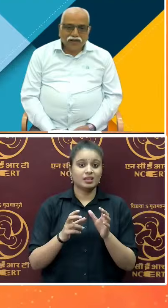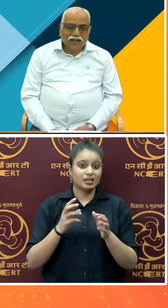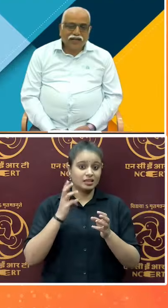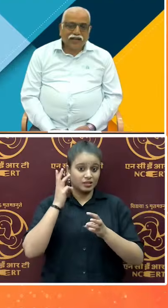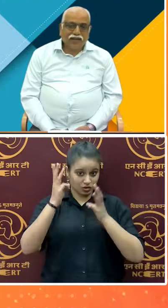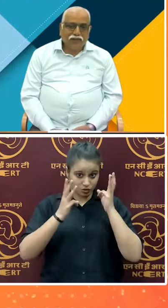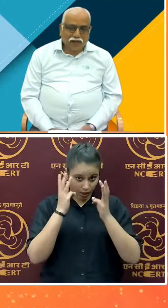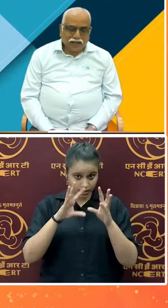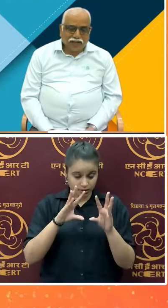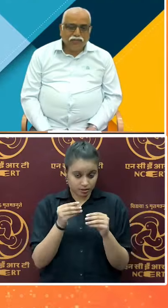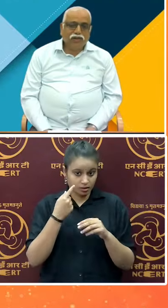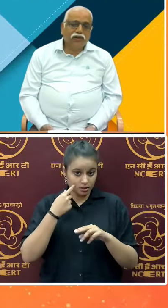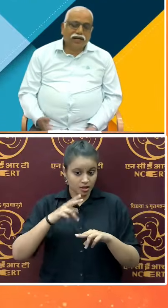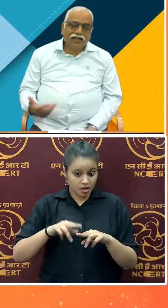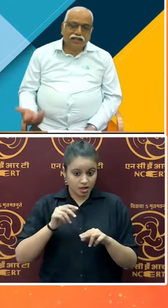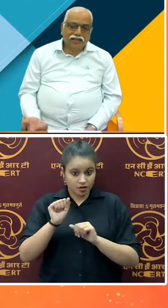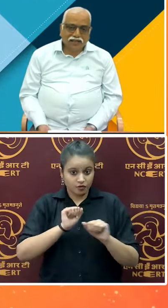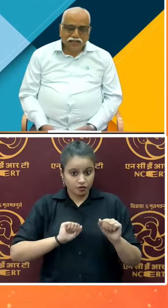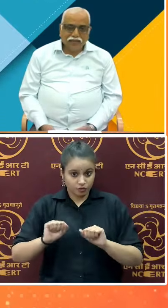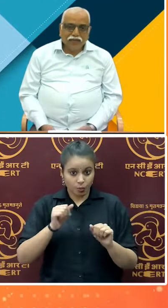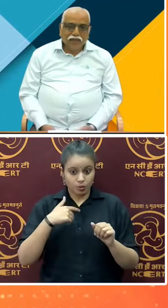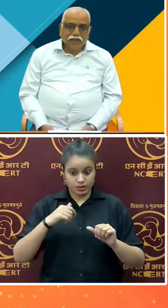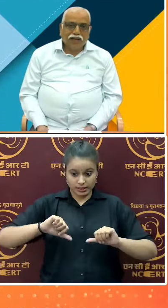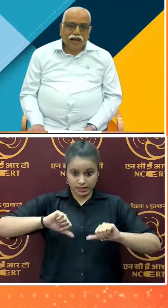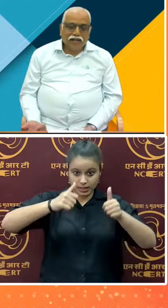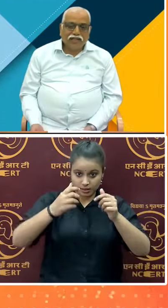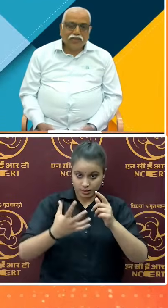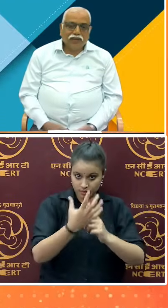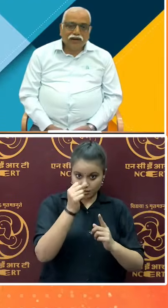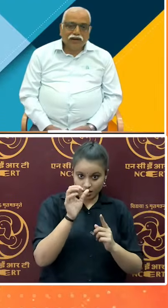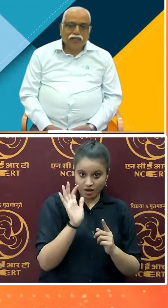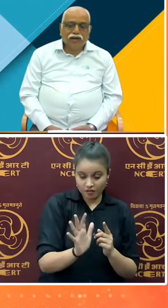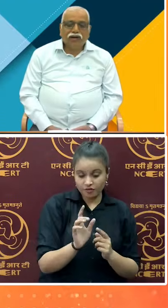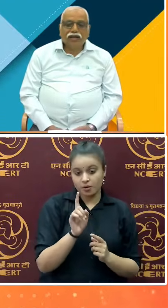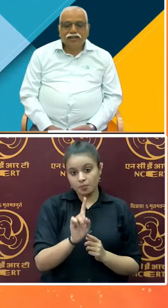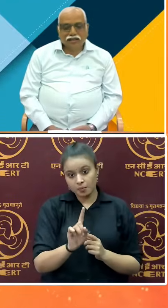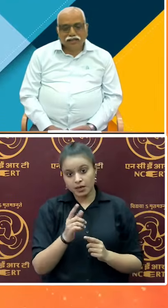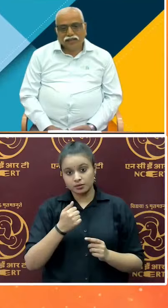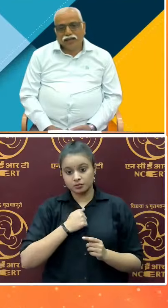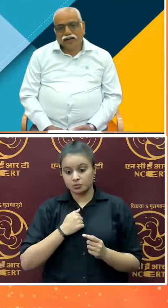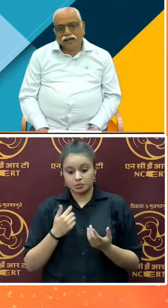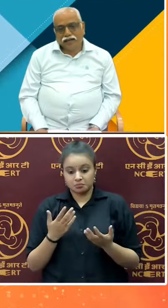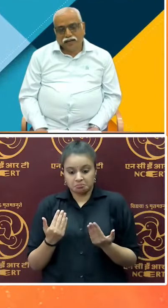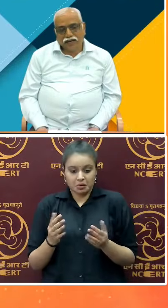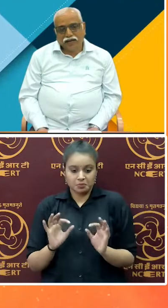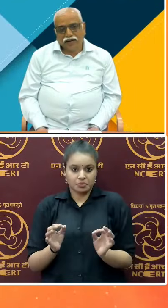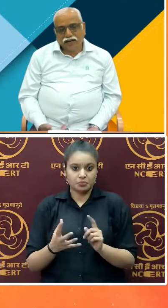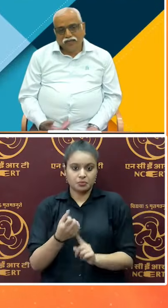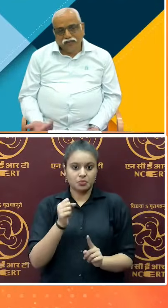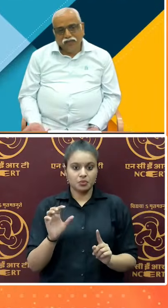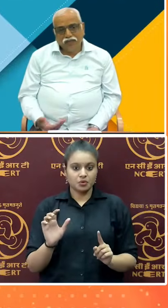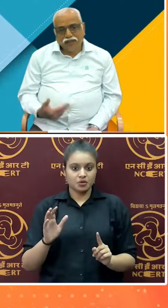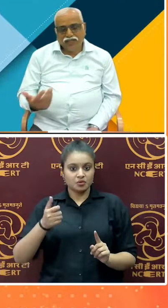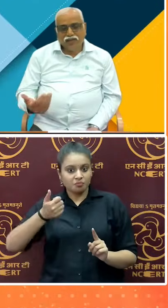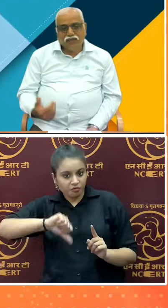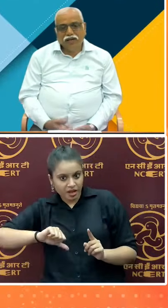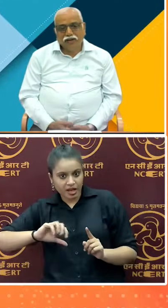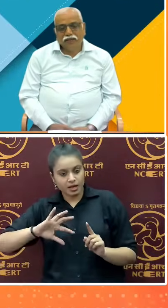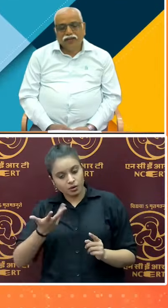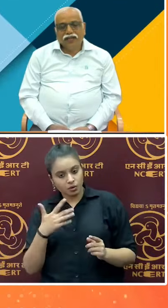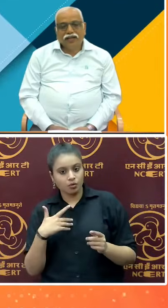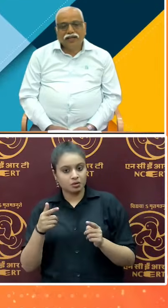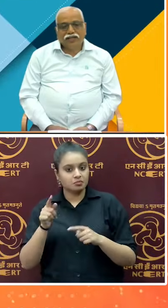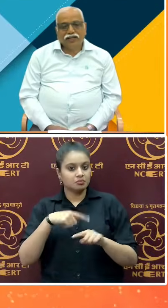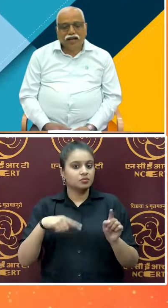he feels that he attempts to get a success, but anticipate he may not get success, and faces a